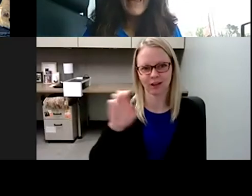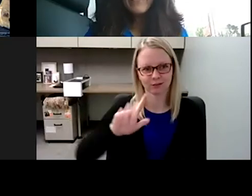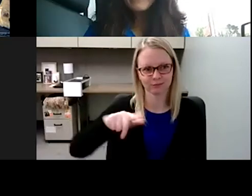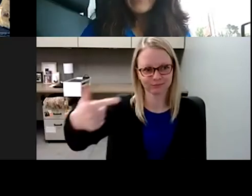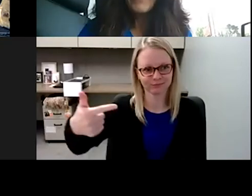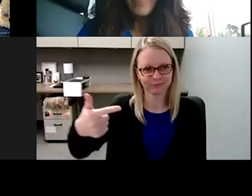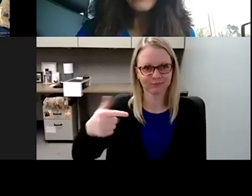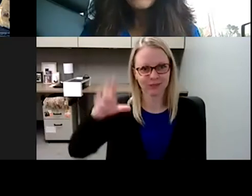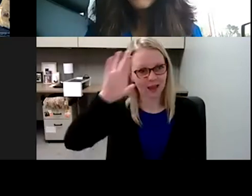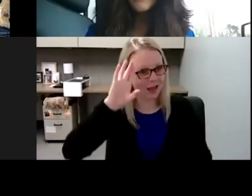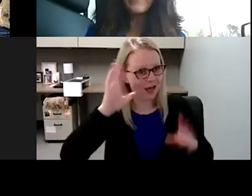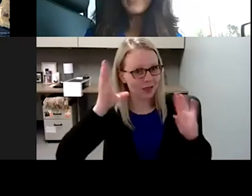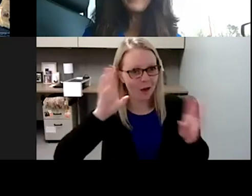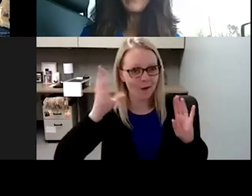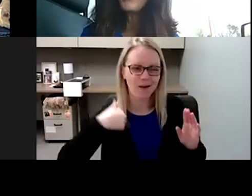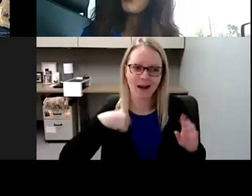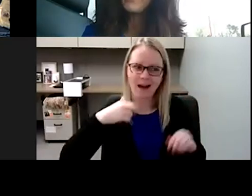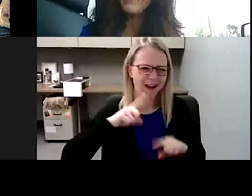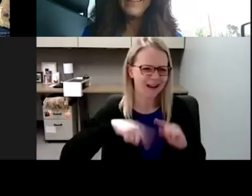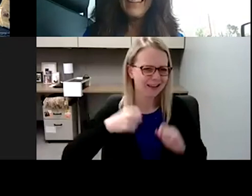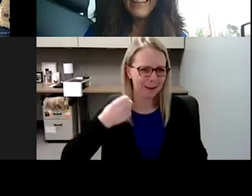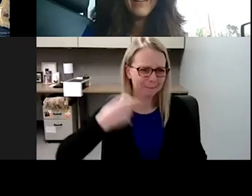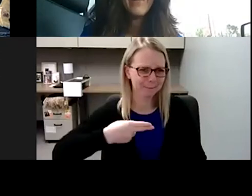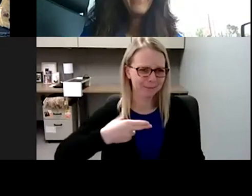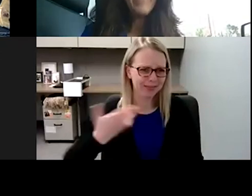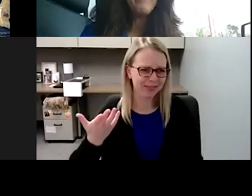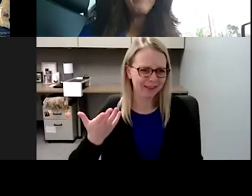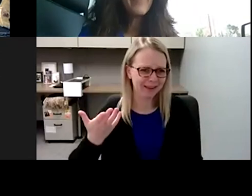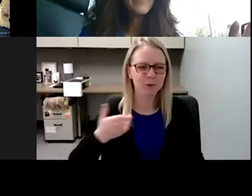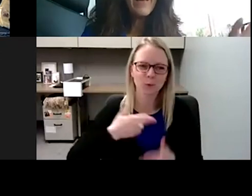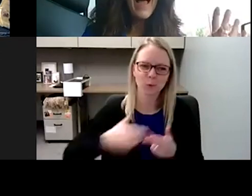I can't top that. So I'm going to keep it very short.